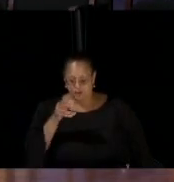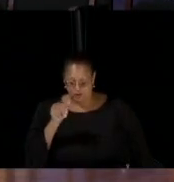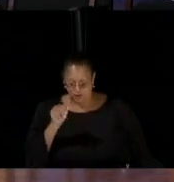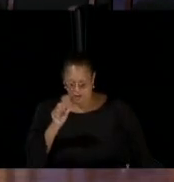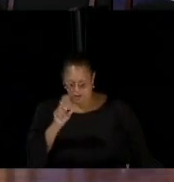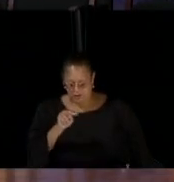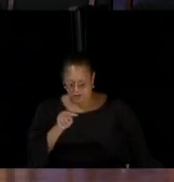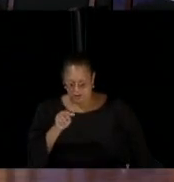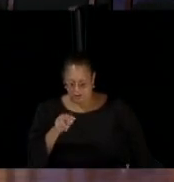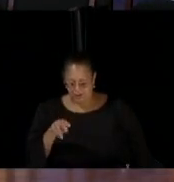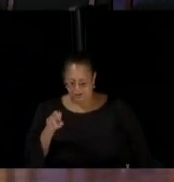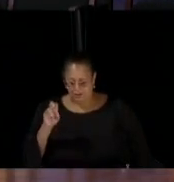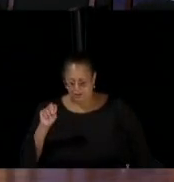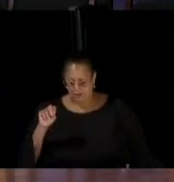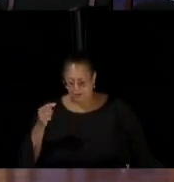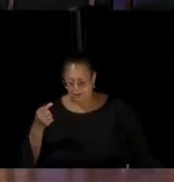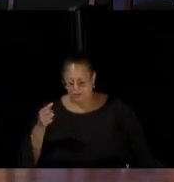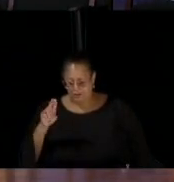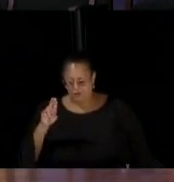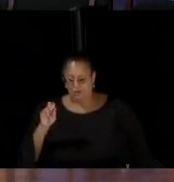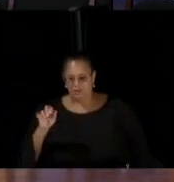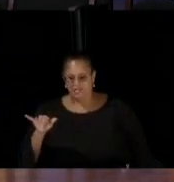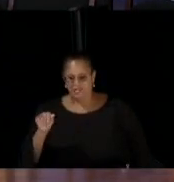Jason Nguyen.